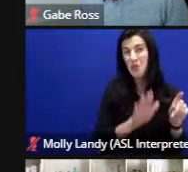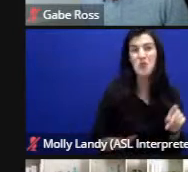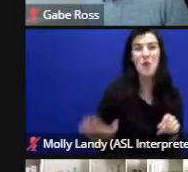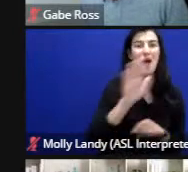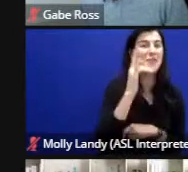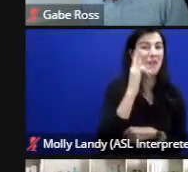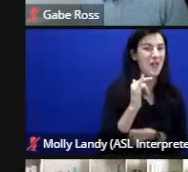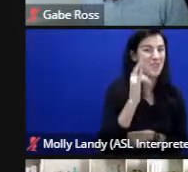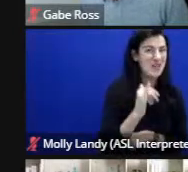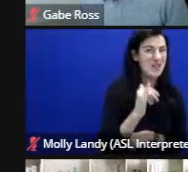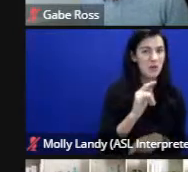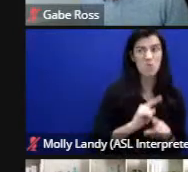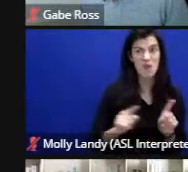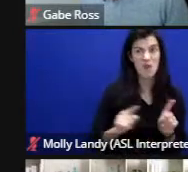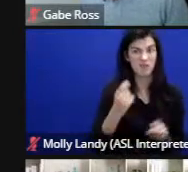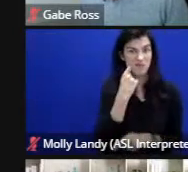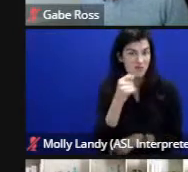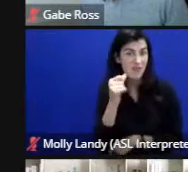As of yesterday,